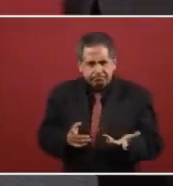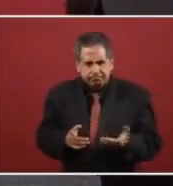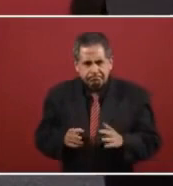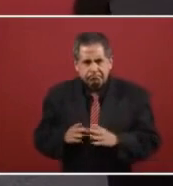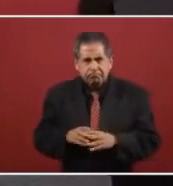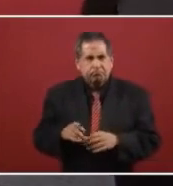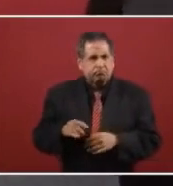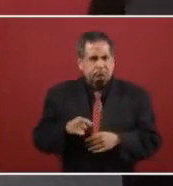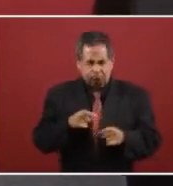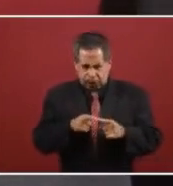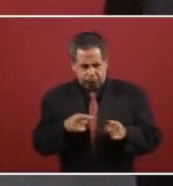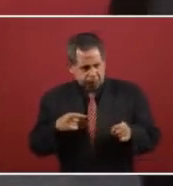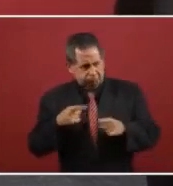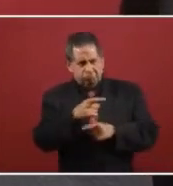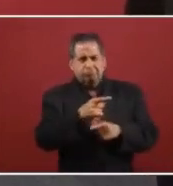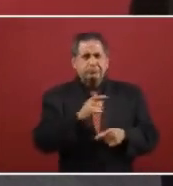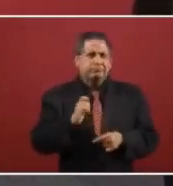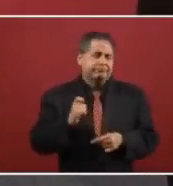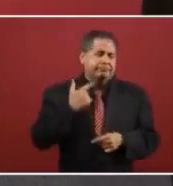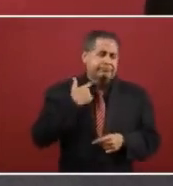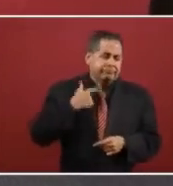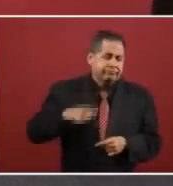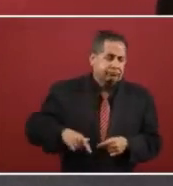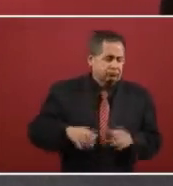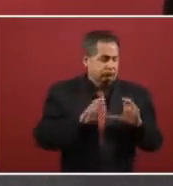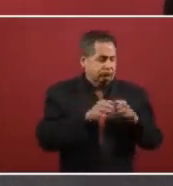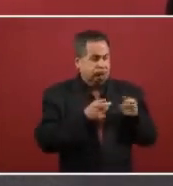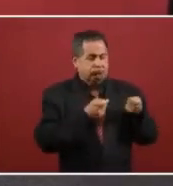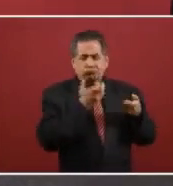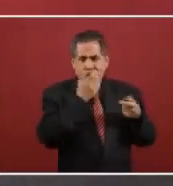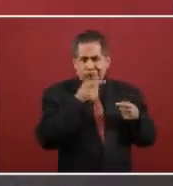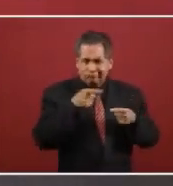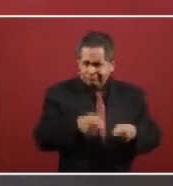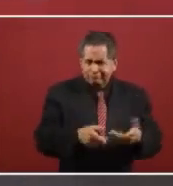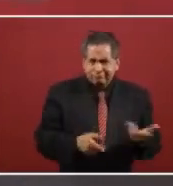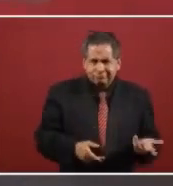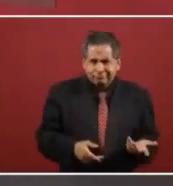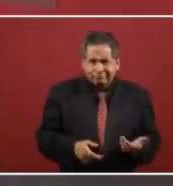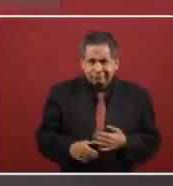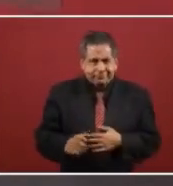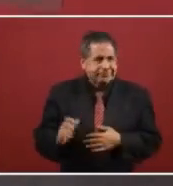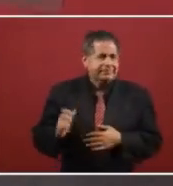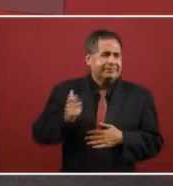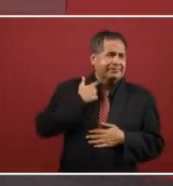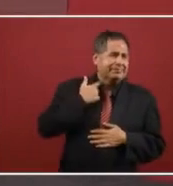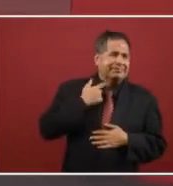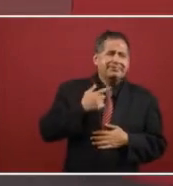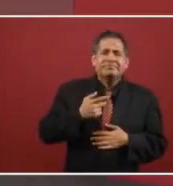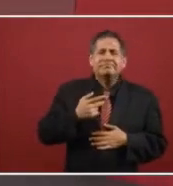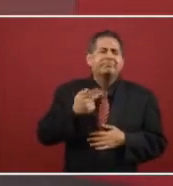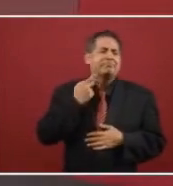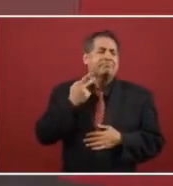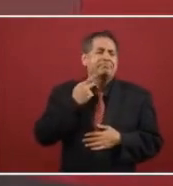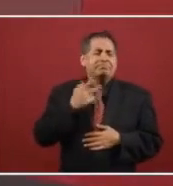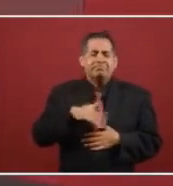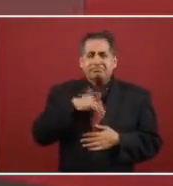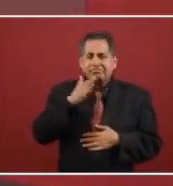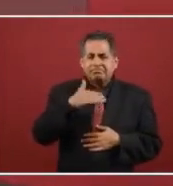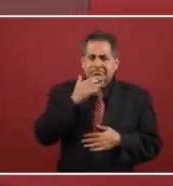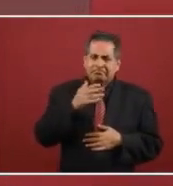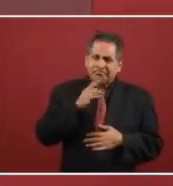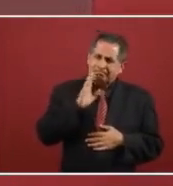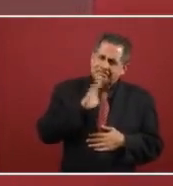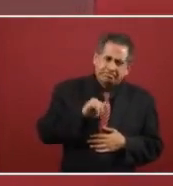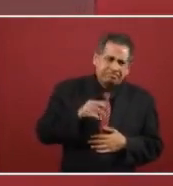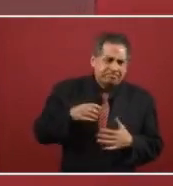neoliberal, condemn the neoliberal model condenando la política de pillaje, and condemn the politics